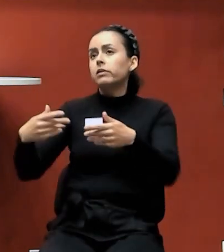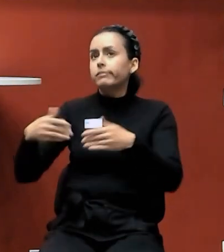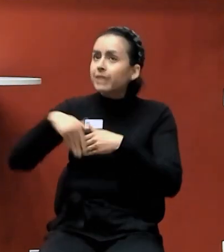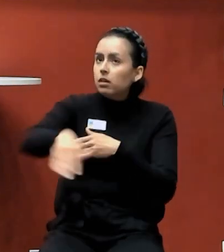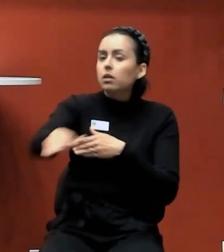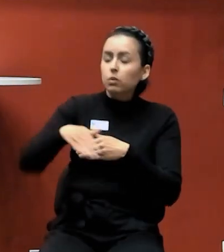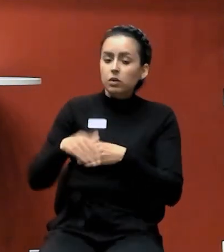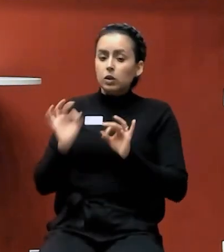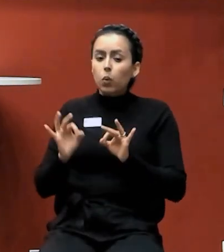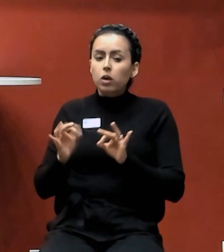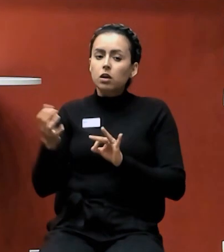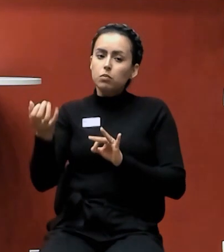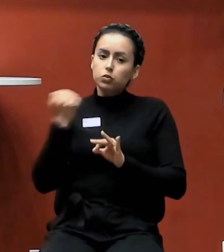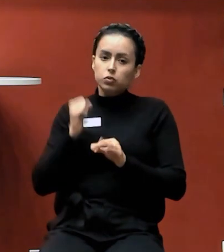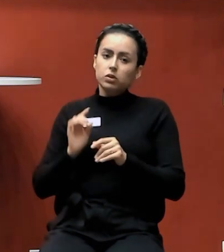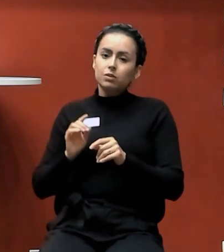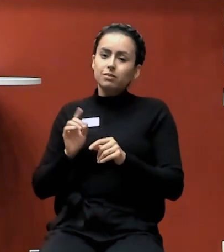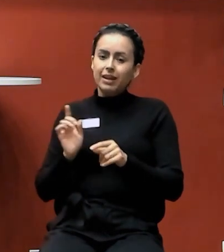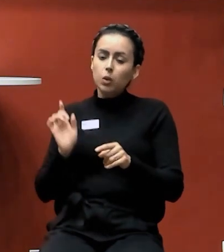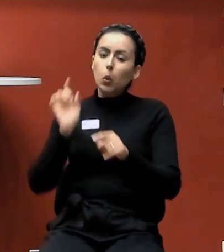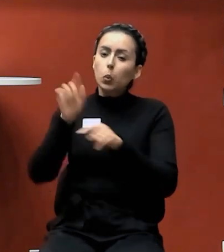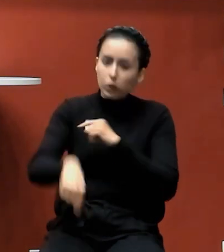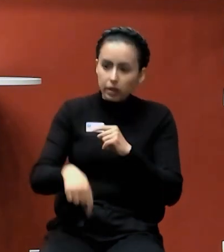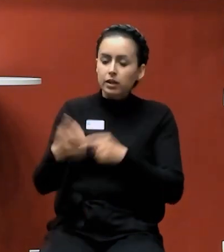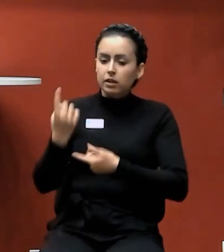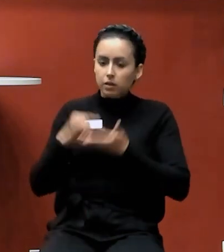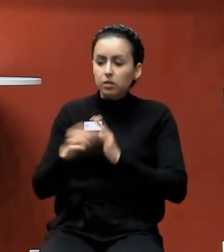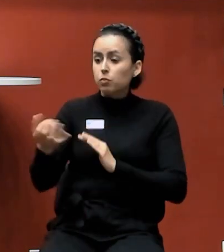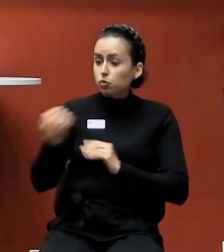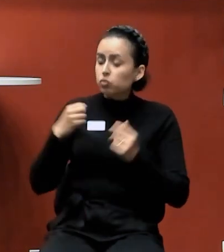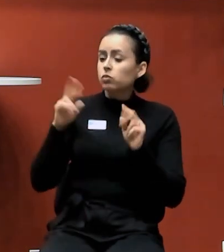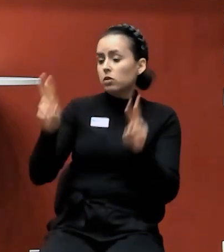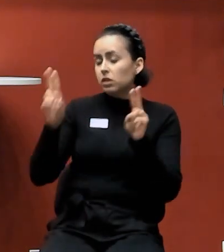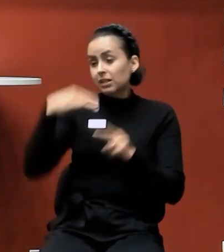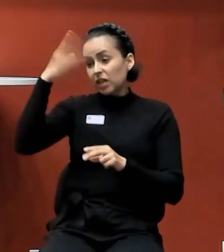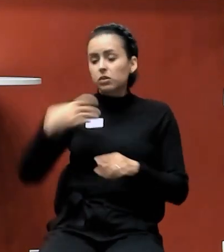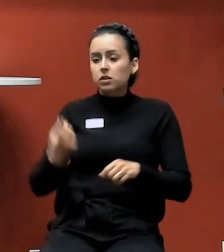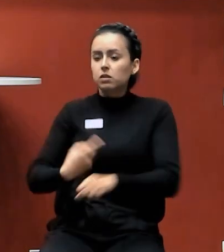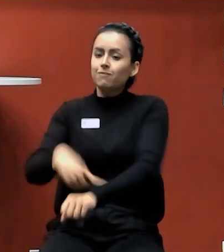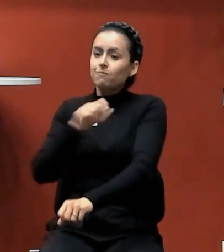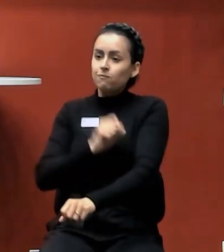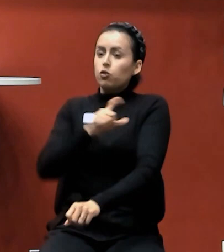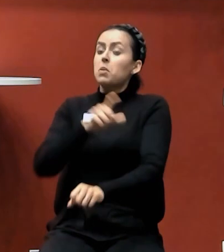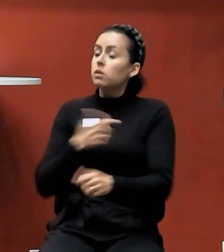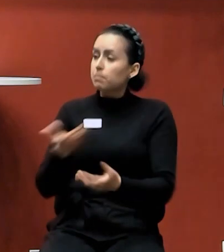move beyond just the being relevant to actually empower people.